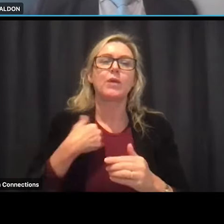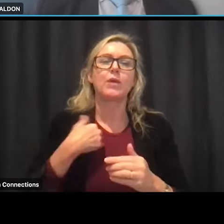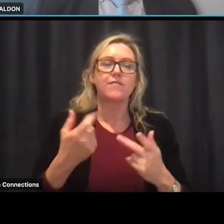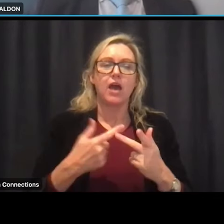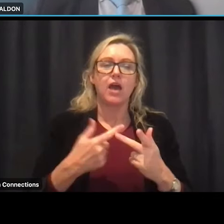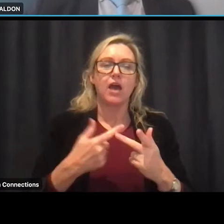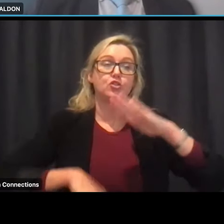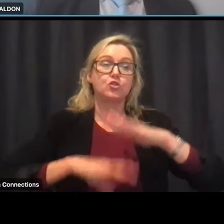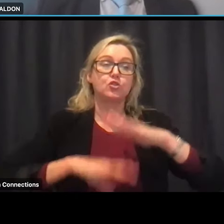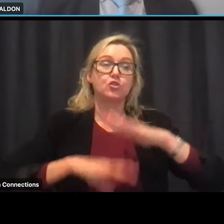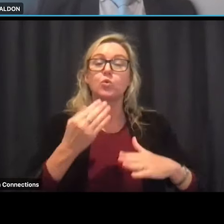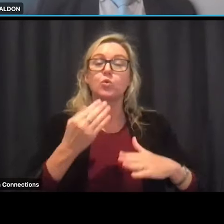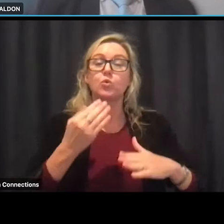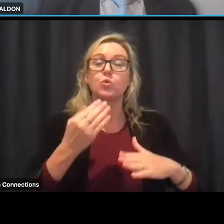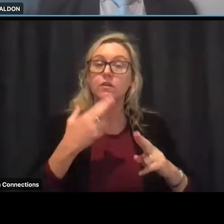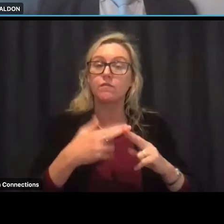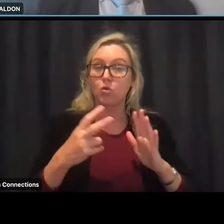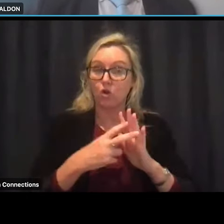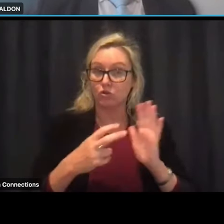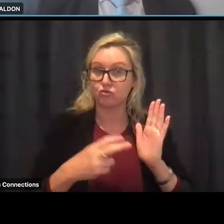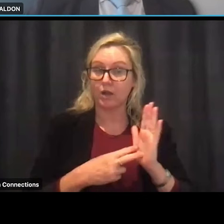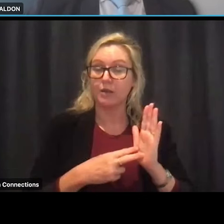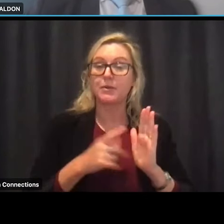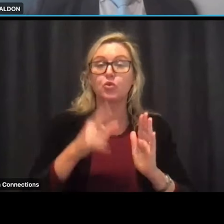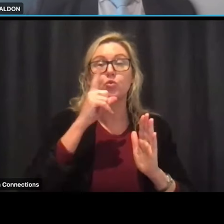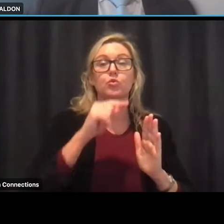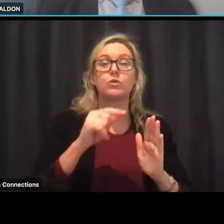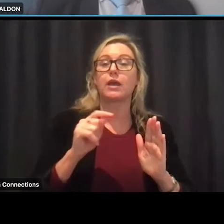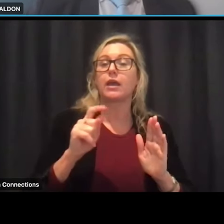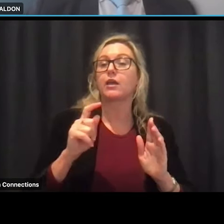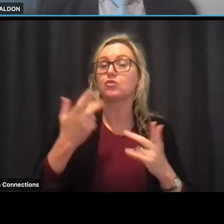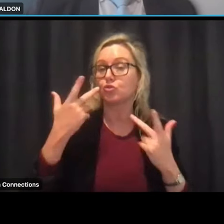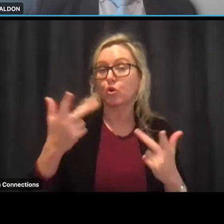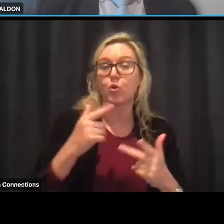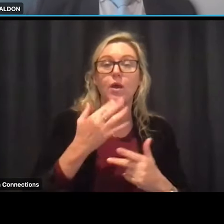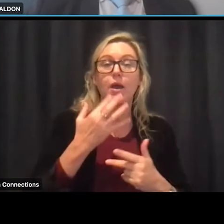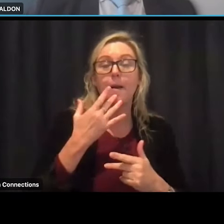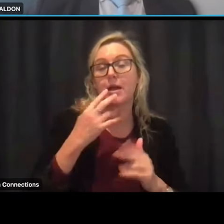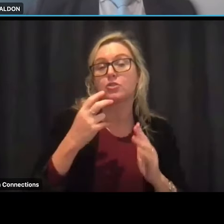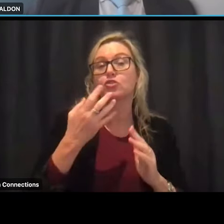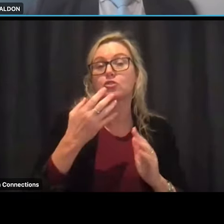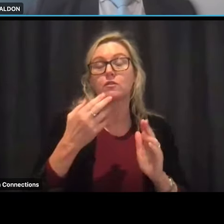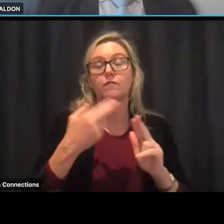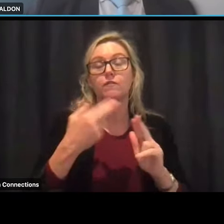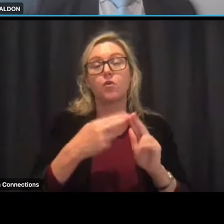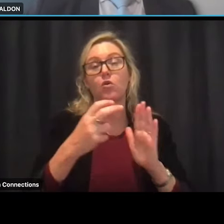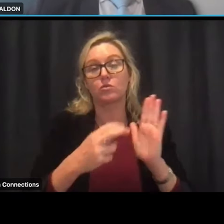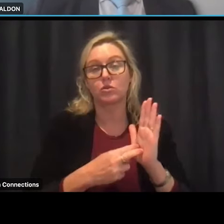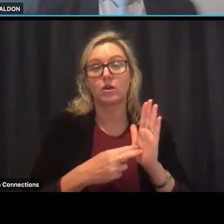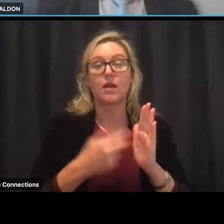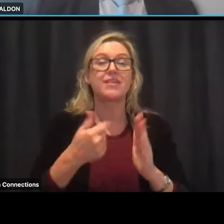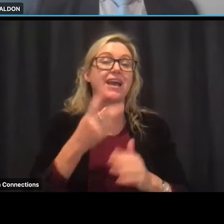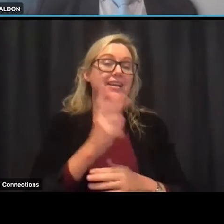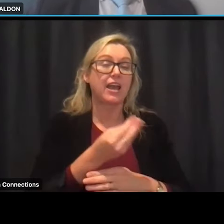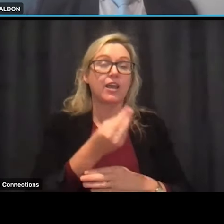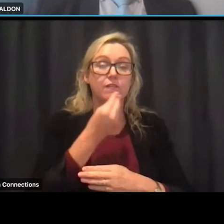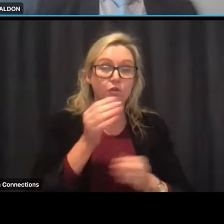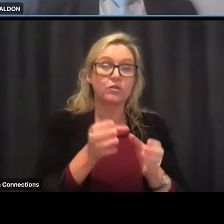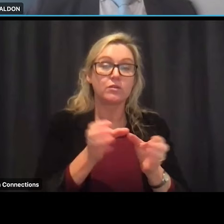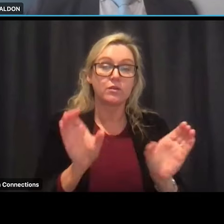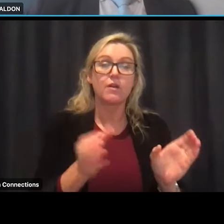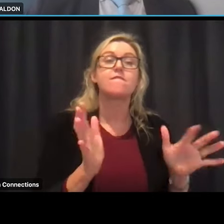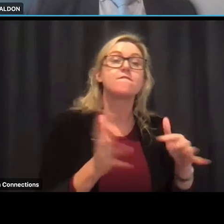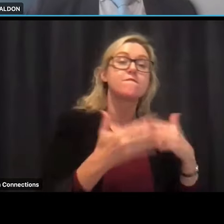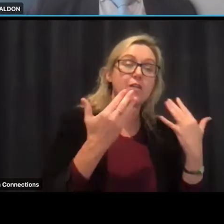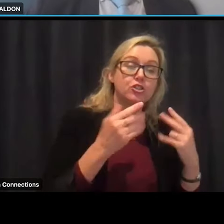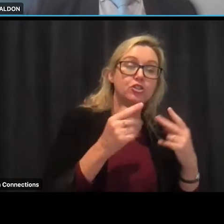of contract as a clearer way for you to provide us your contract cost, while also splitting the food cost by fresh and other. We understand